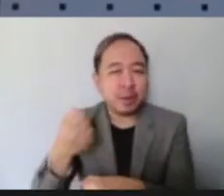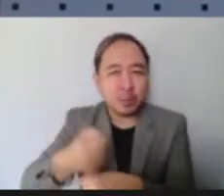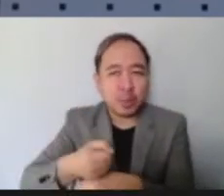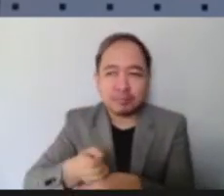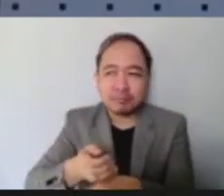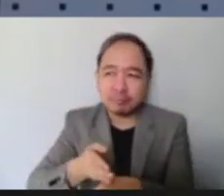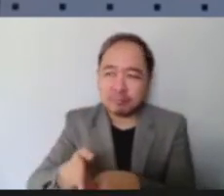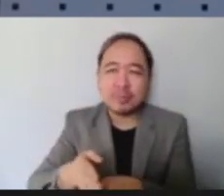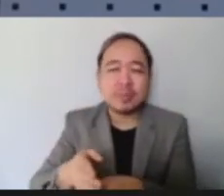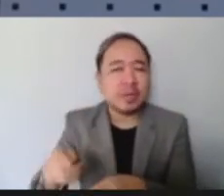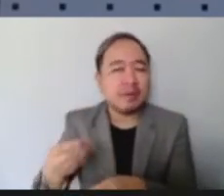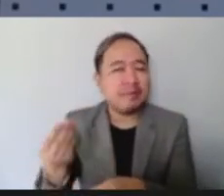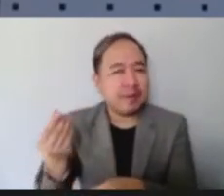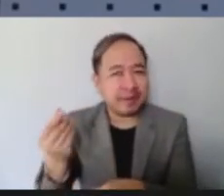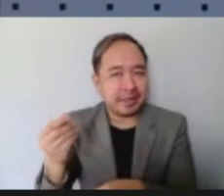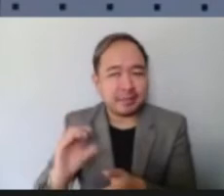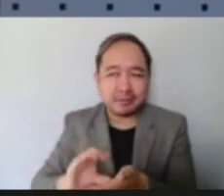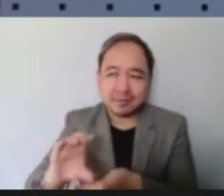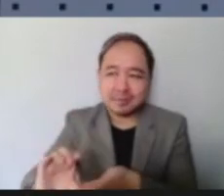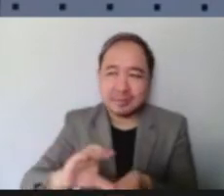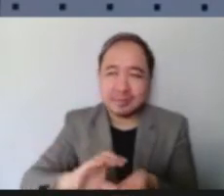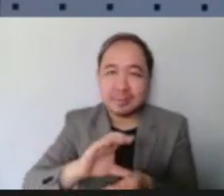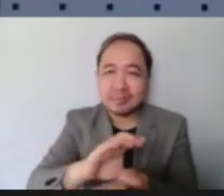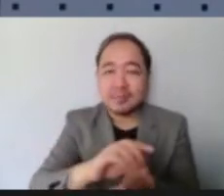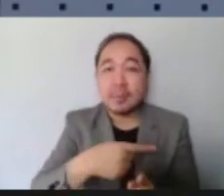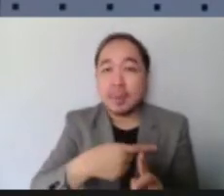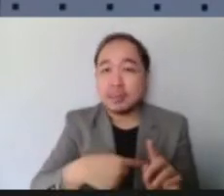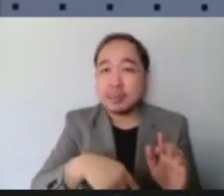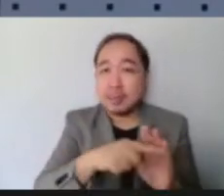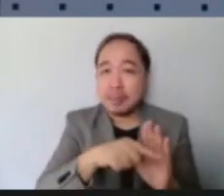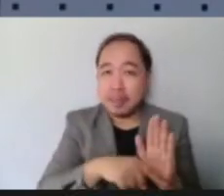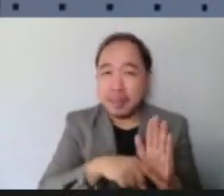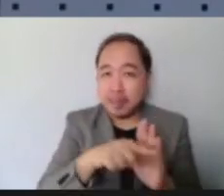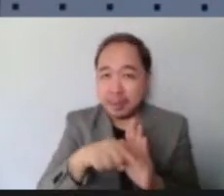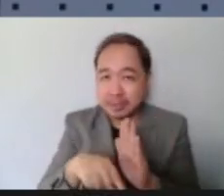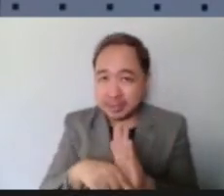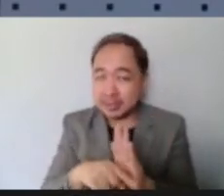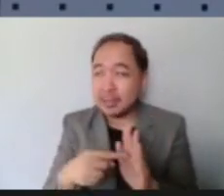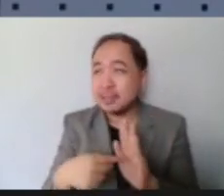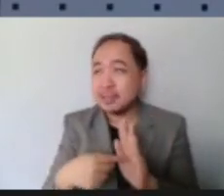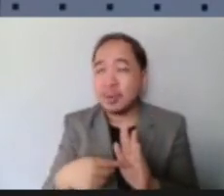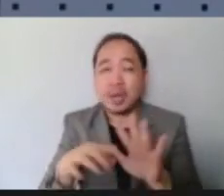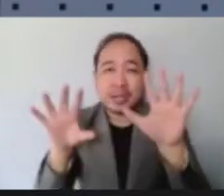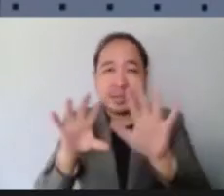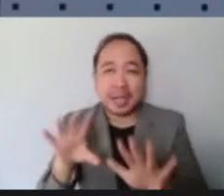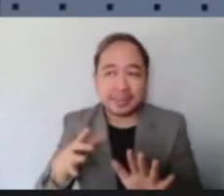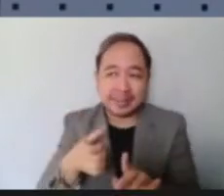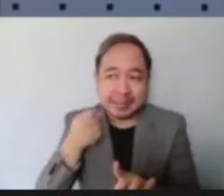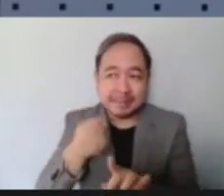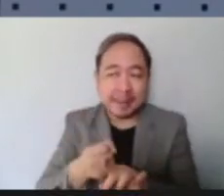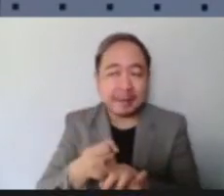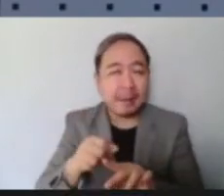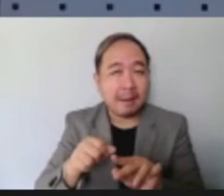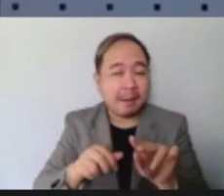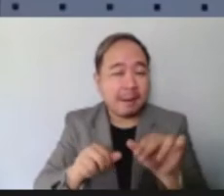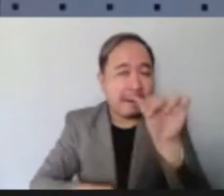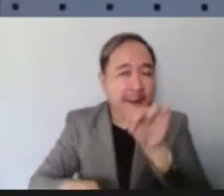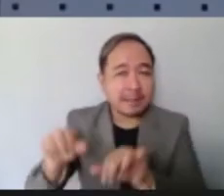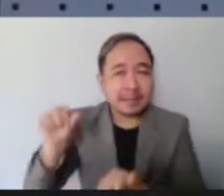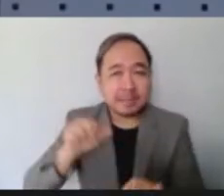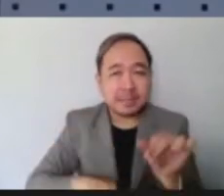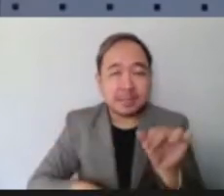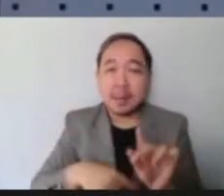financial resources we have also introduced policy measures such as the climate impact assessments and climate